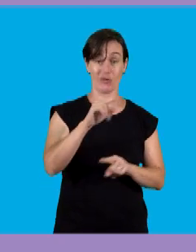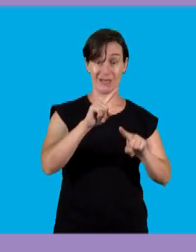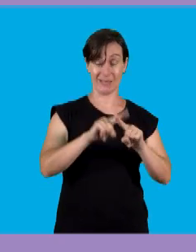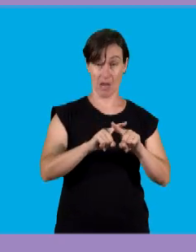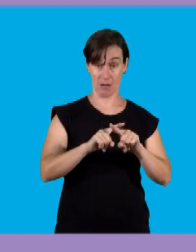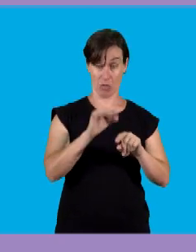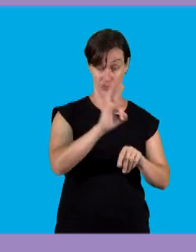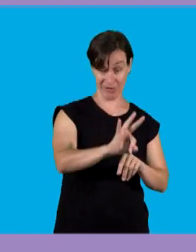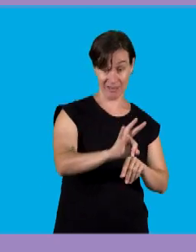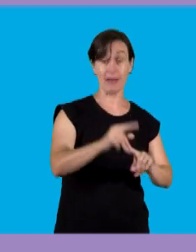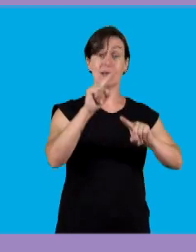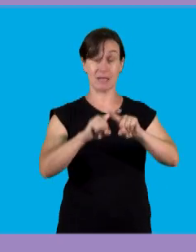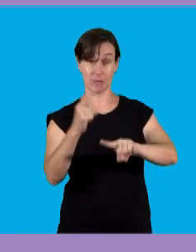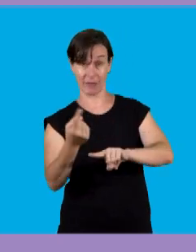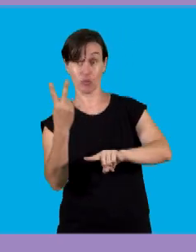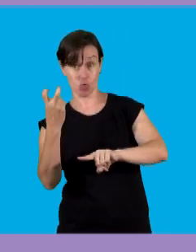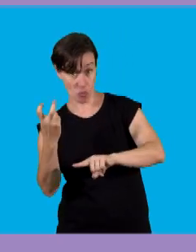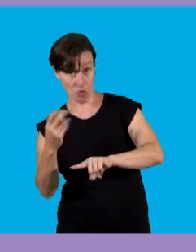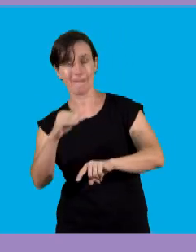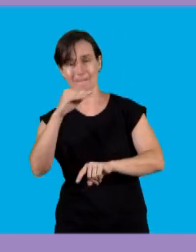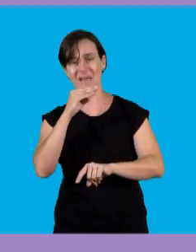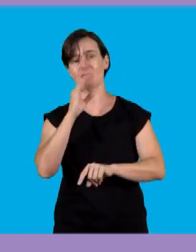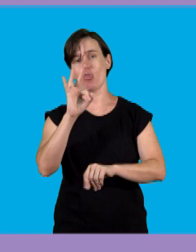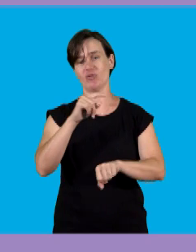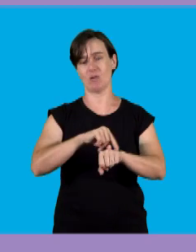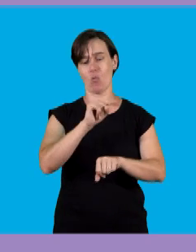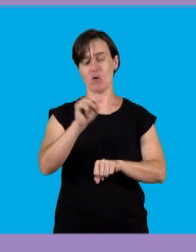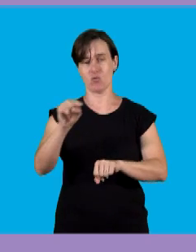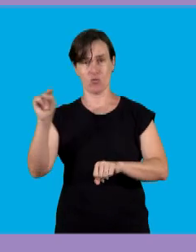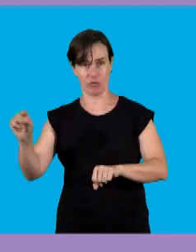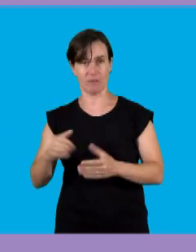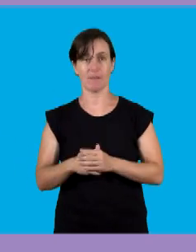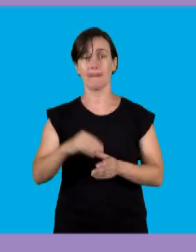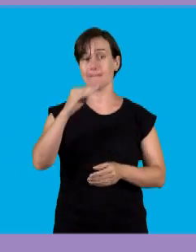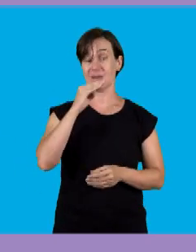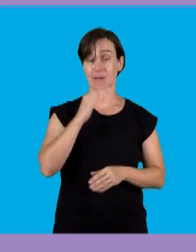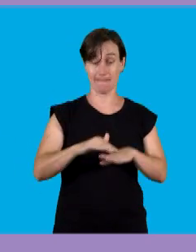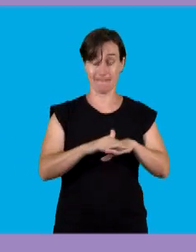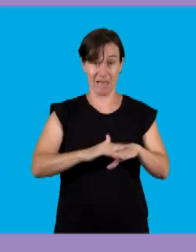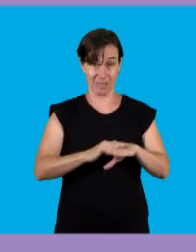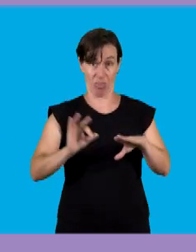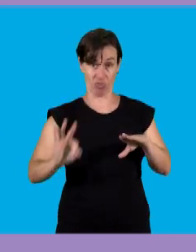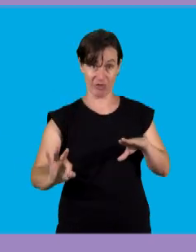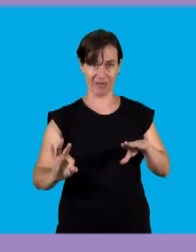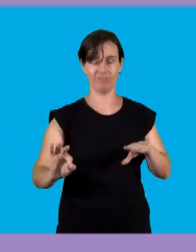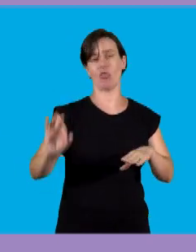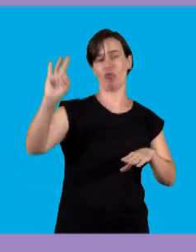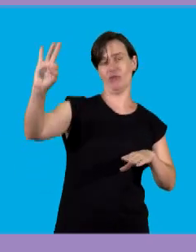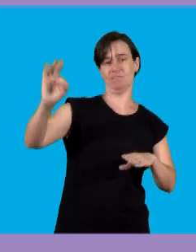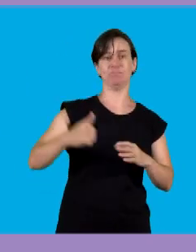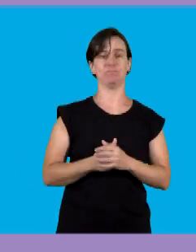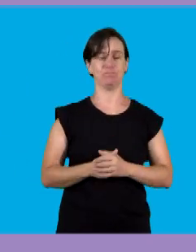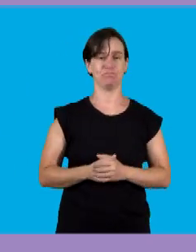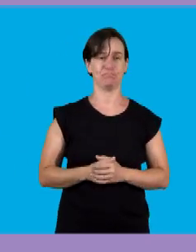by itself 2 times, so that means we have a base 3, and that 3 is appearing there 3 times.